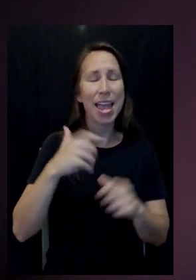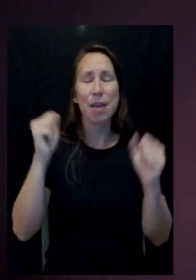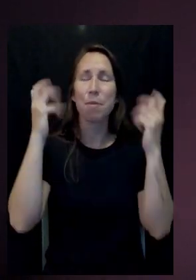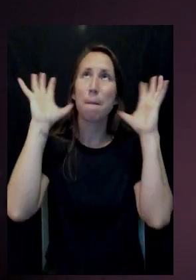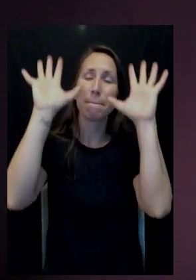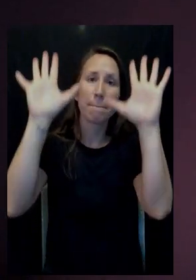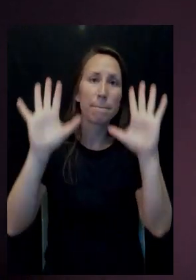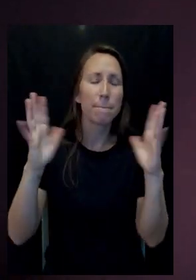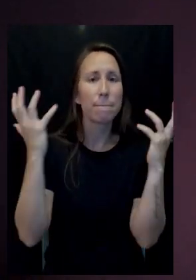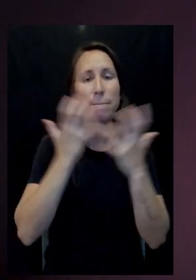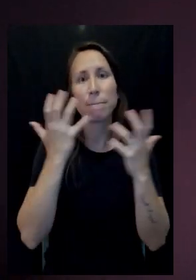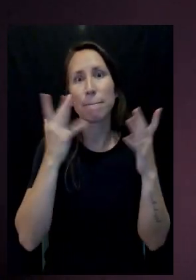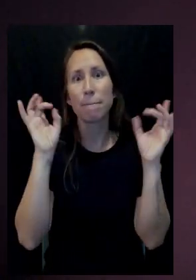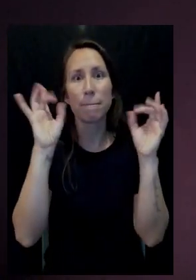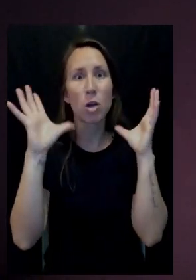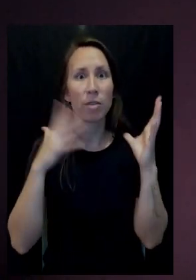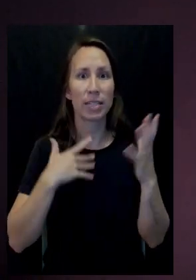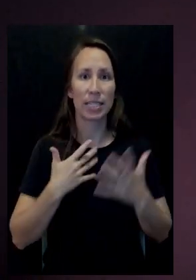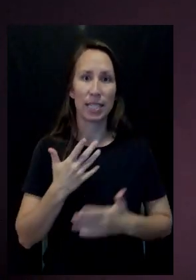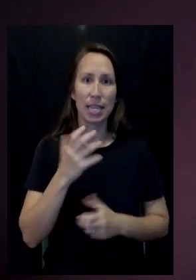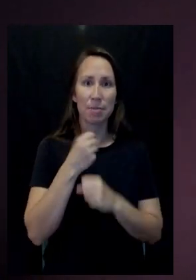I am marvelously made.